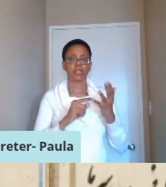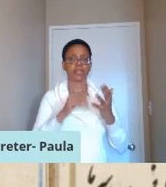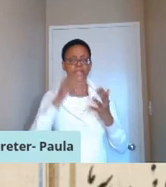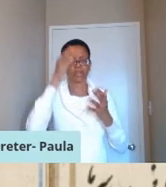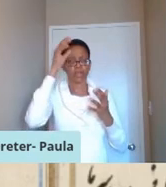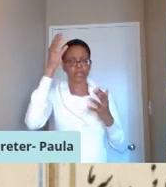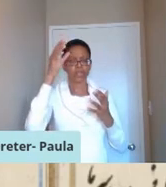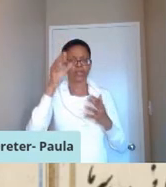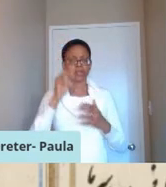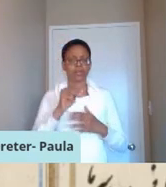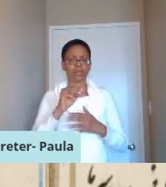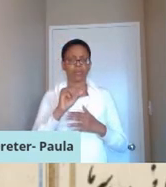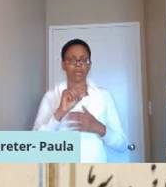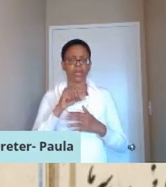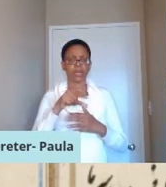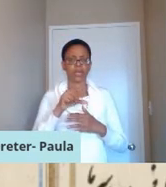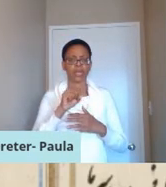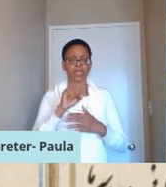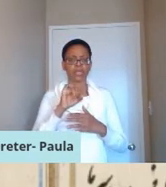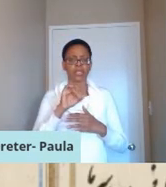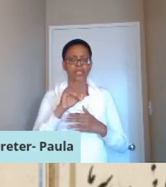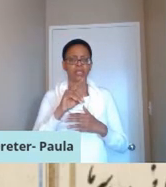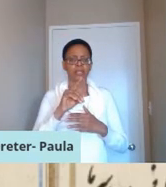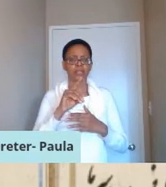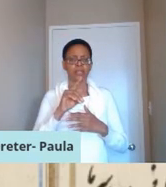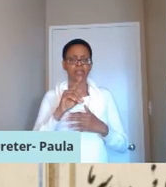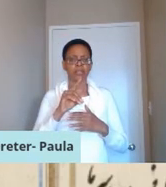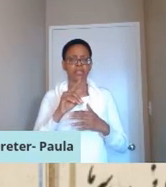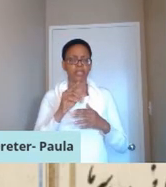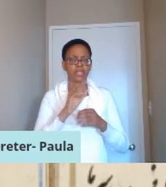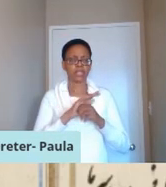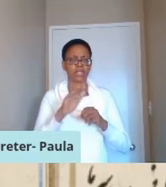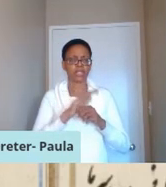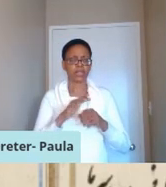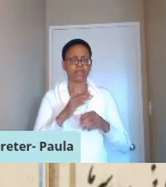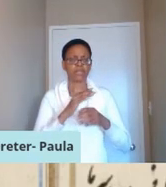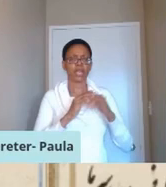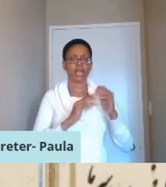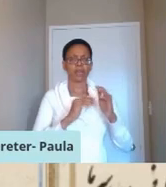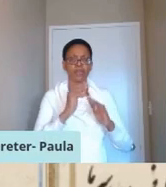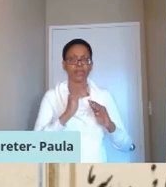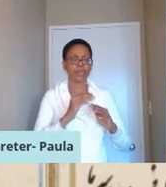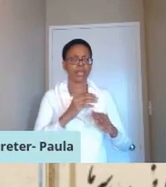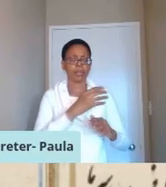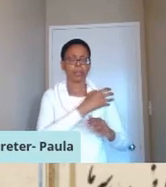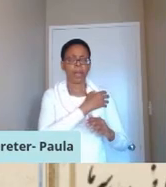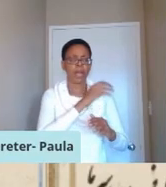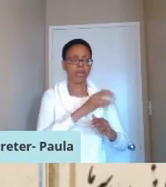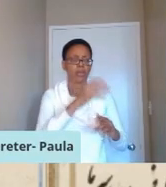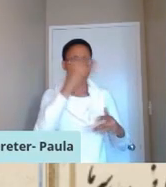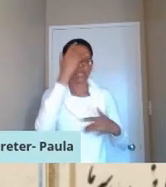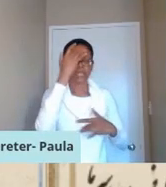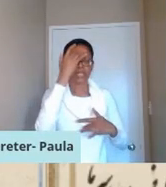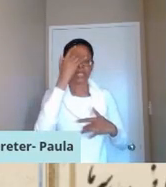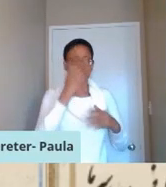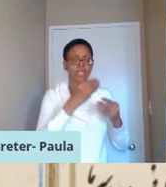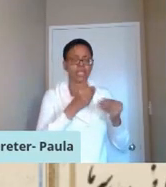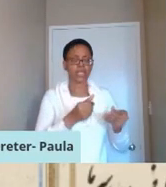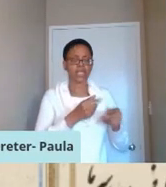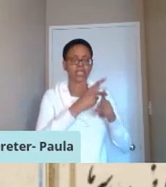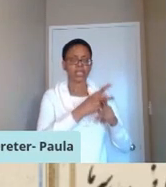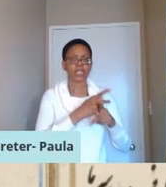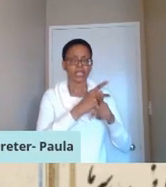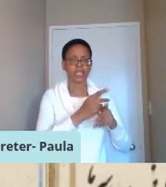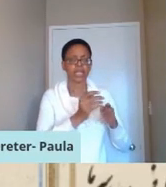of maqasid al-sharia are sufficient to comfort and empower the sick and heal, sustain,